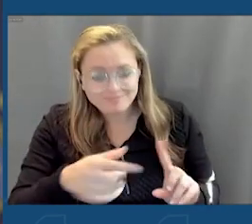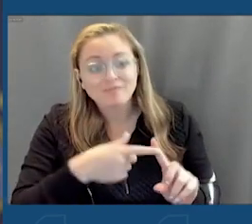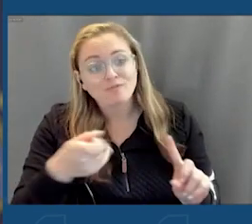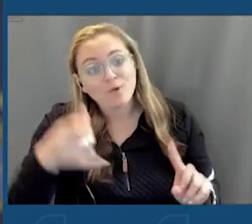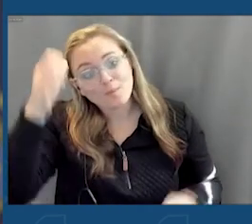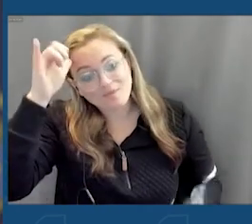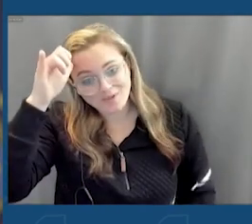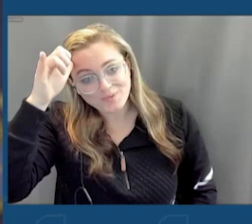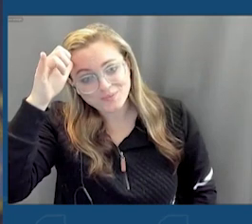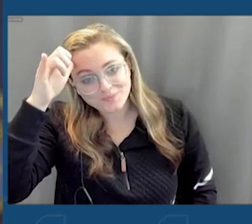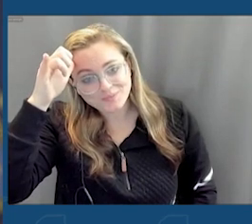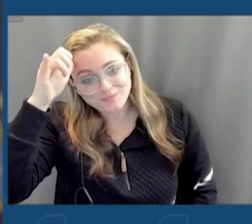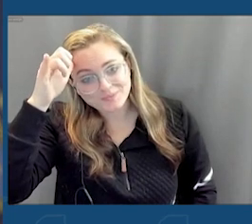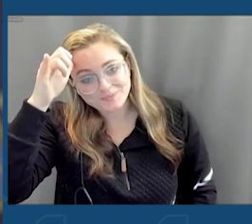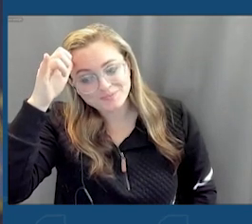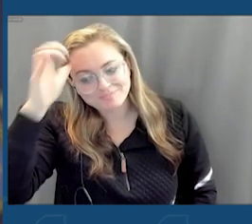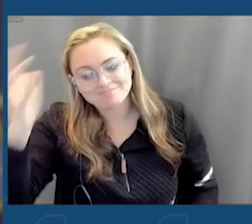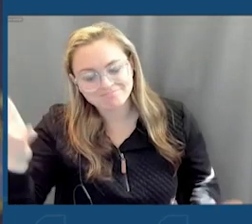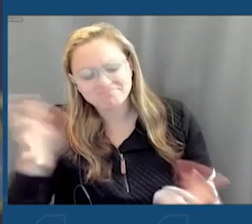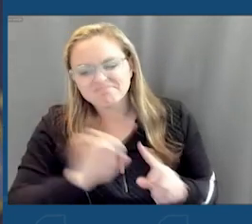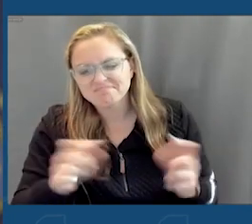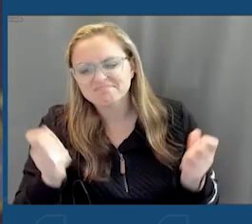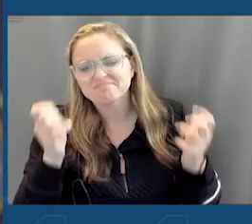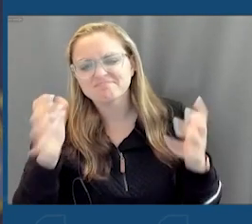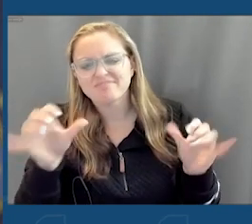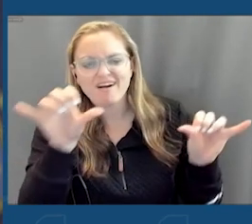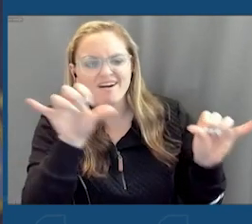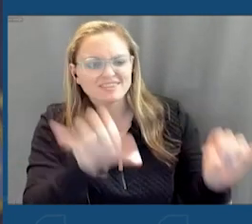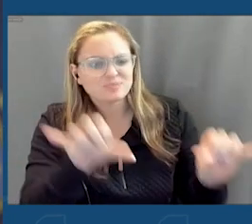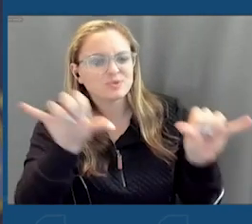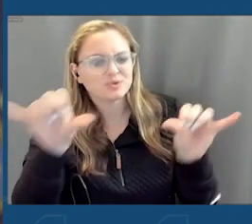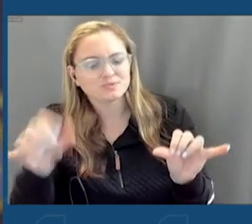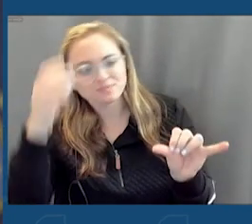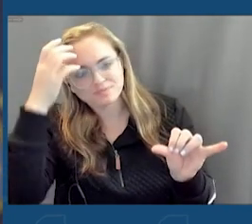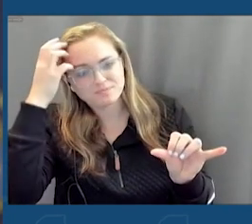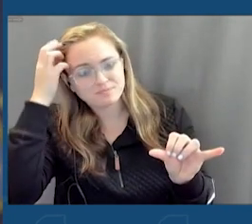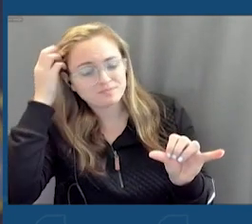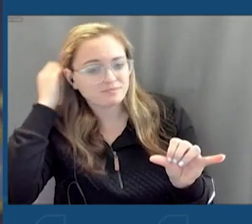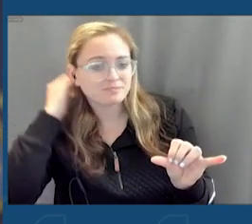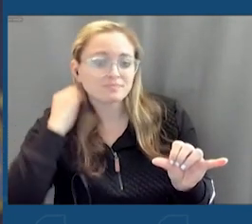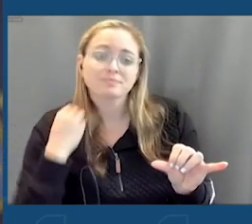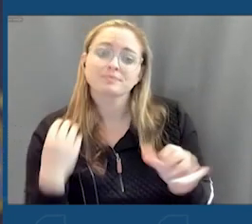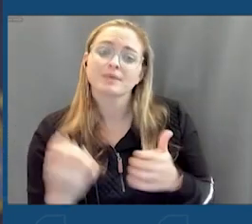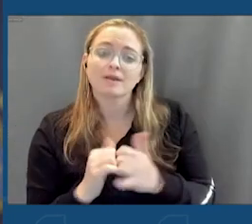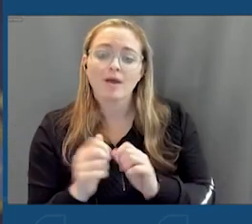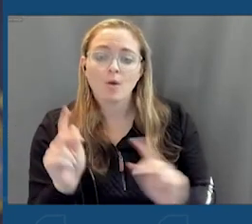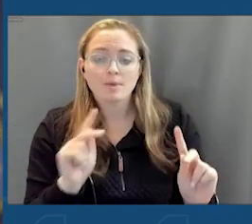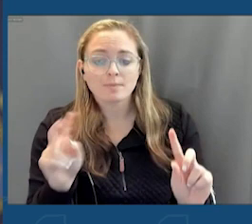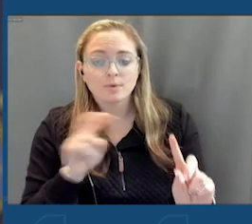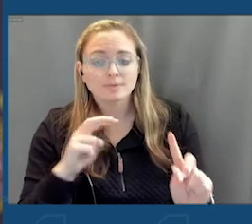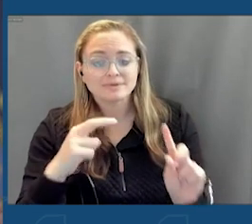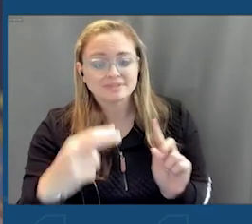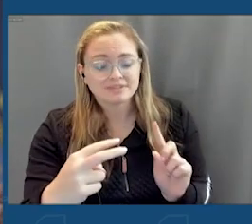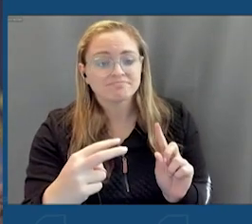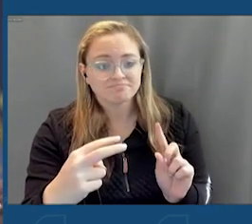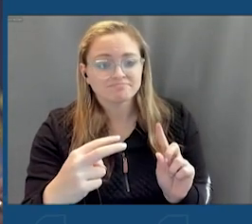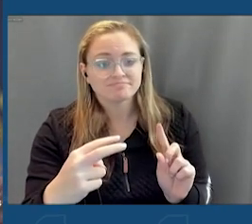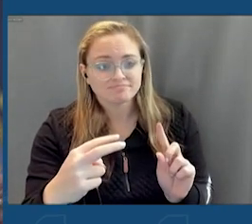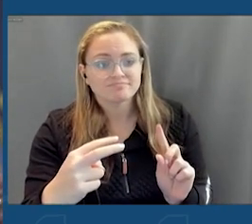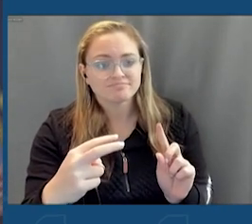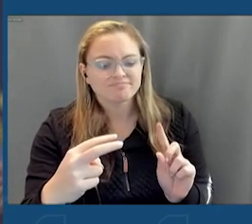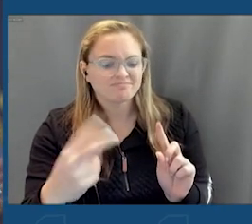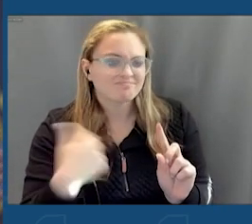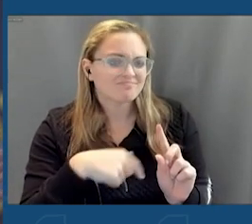Buffalo. But there's a lot of similarities on how people perceived, and that's a past word, perceived our